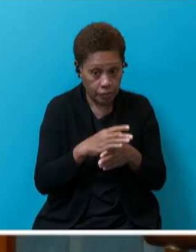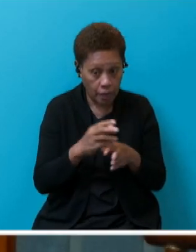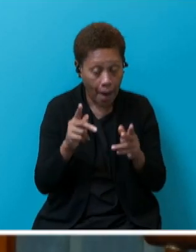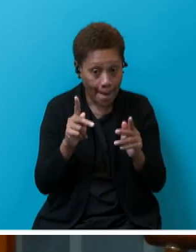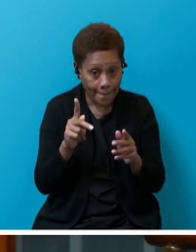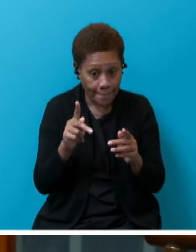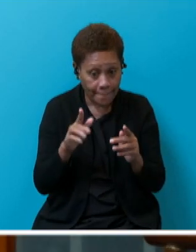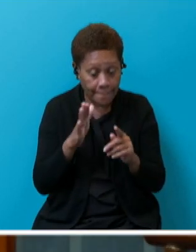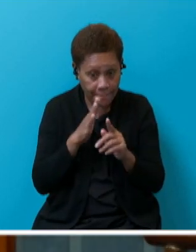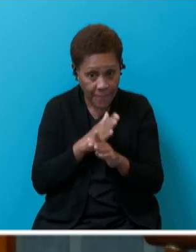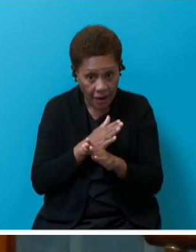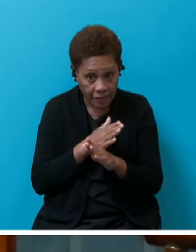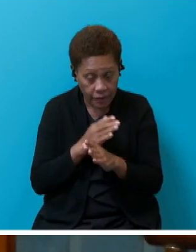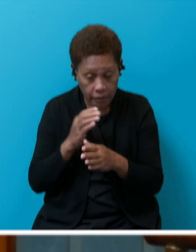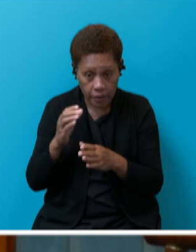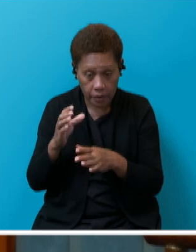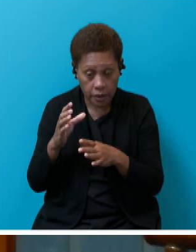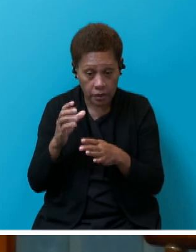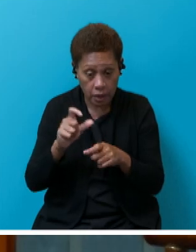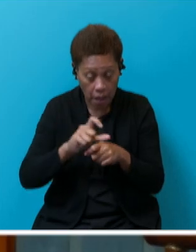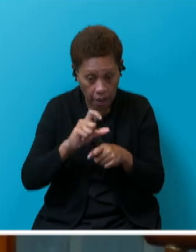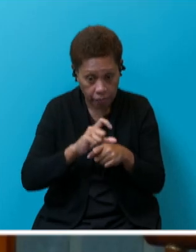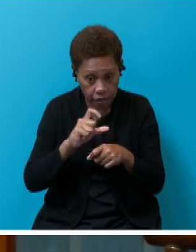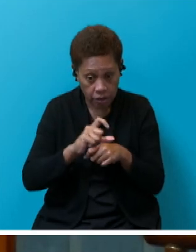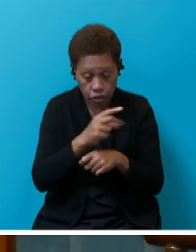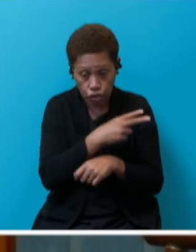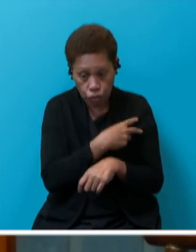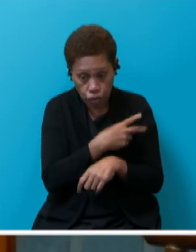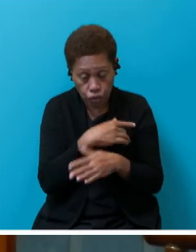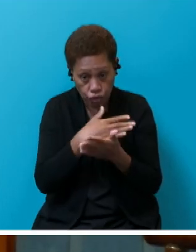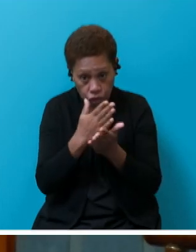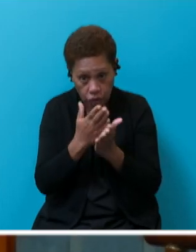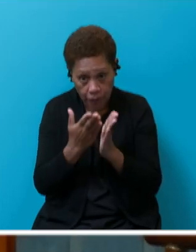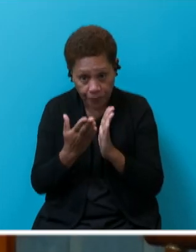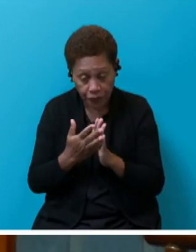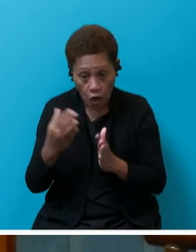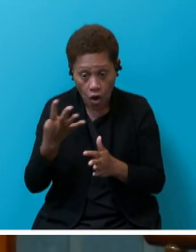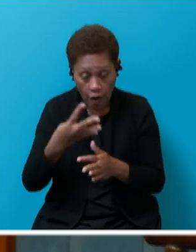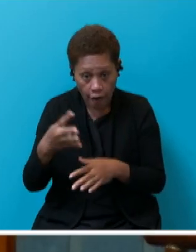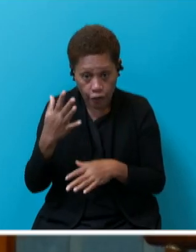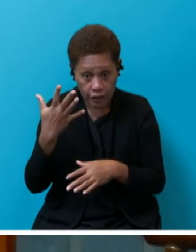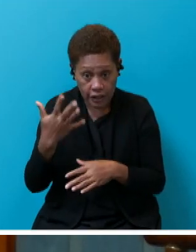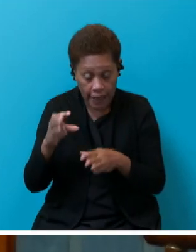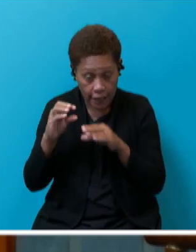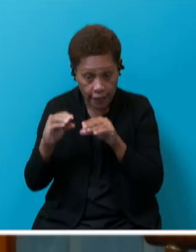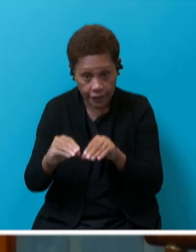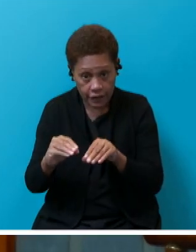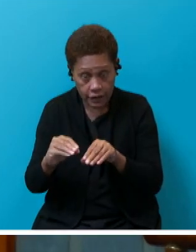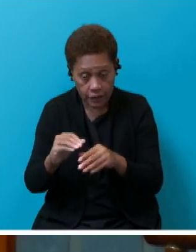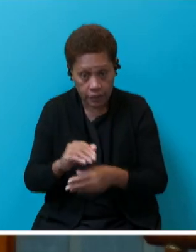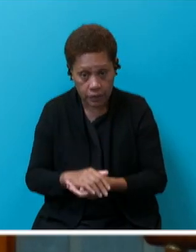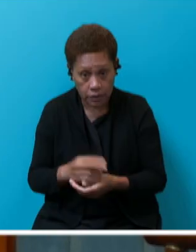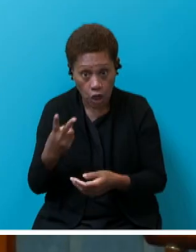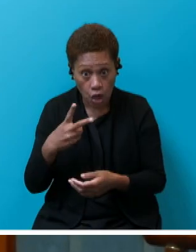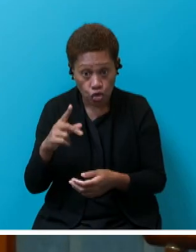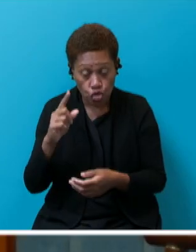issued equity securities or shares up to 48 investors, raising no more than 2